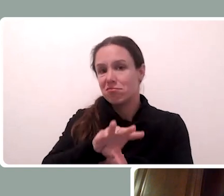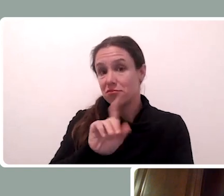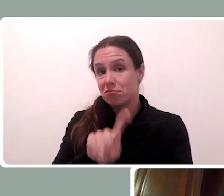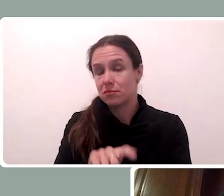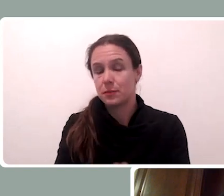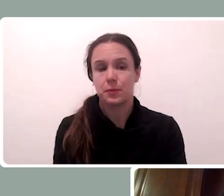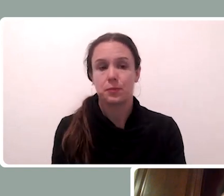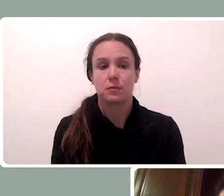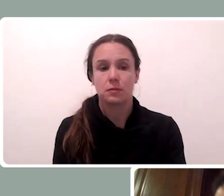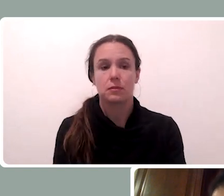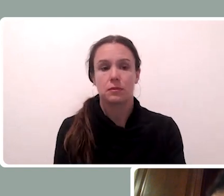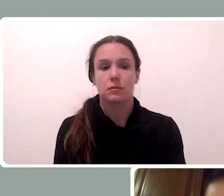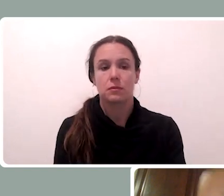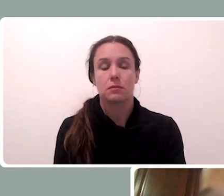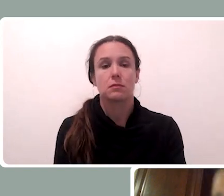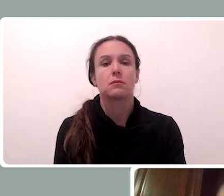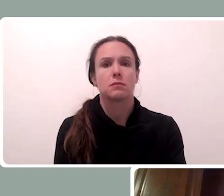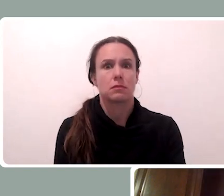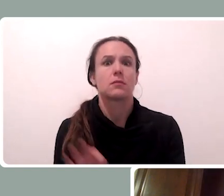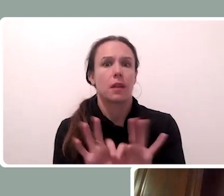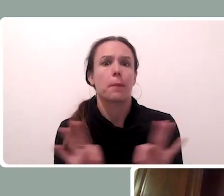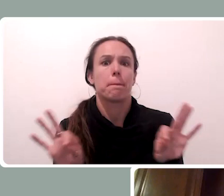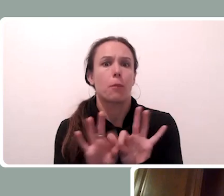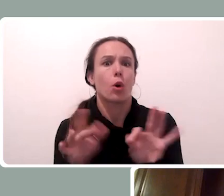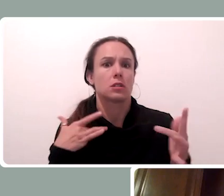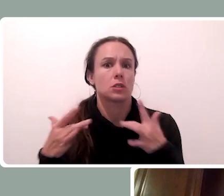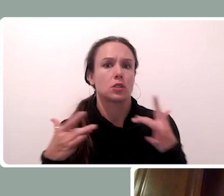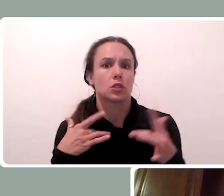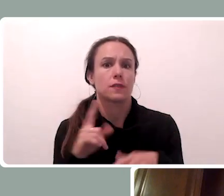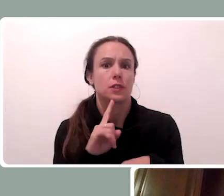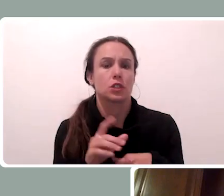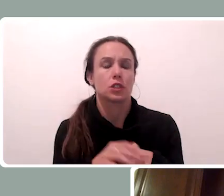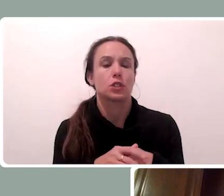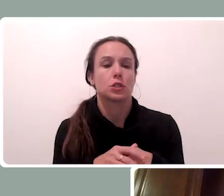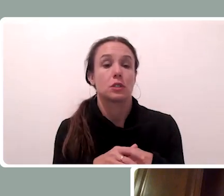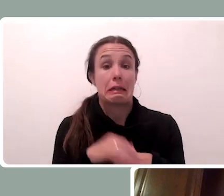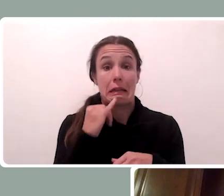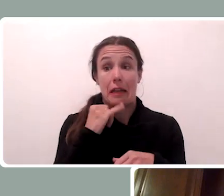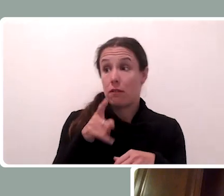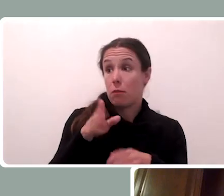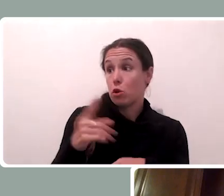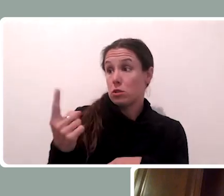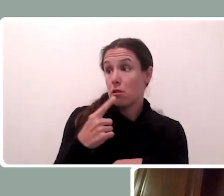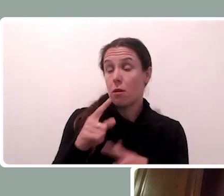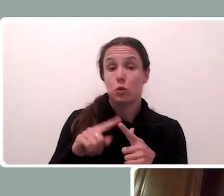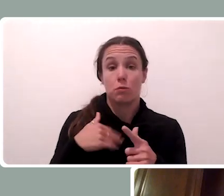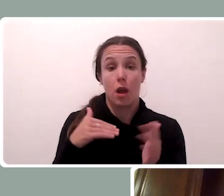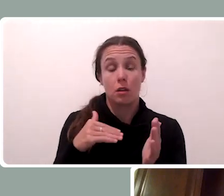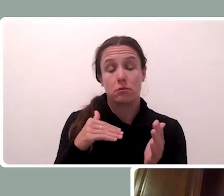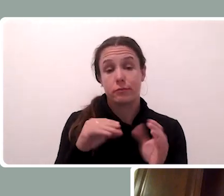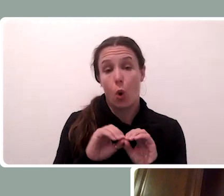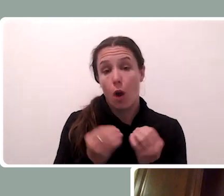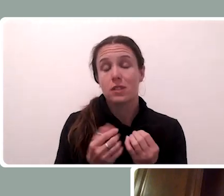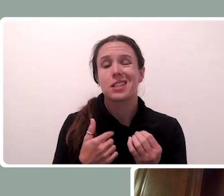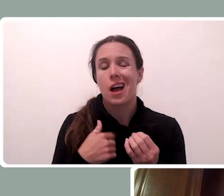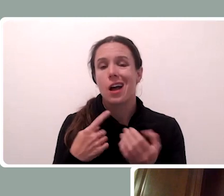So I think that's a very kind of important concern. And, if this was someone I was seeing in the office, I would kind of go down to